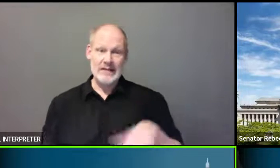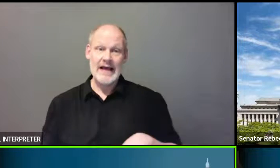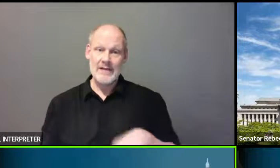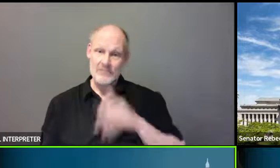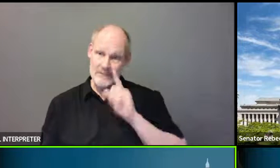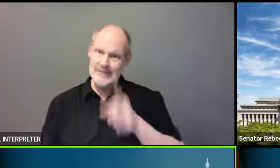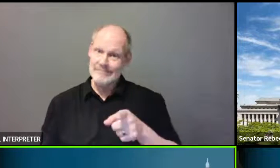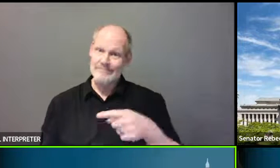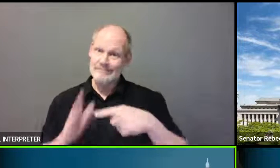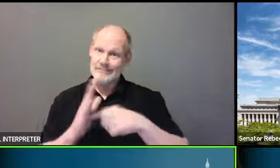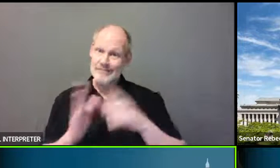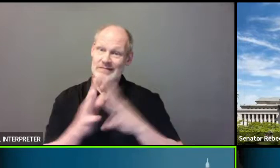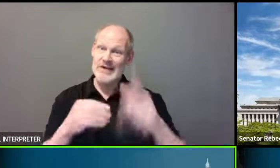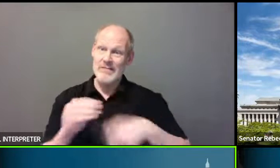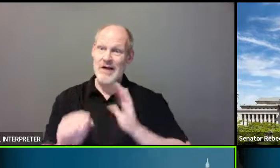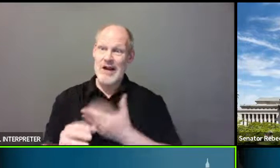district.